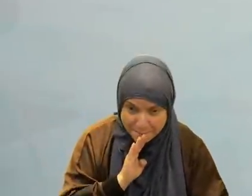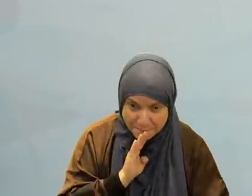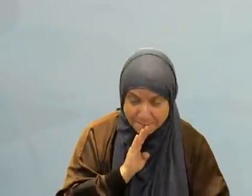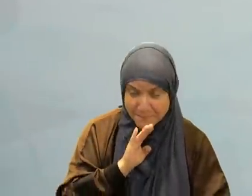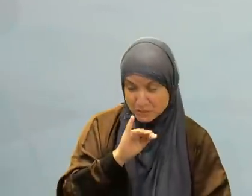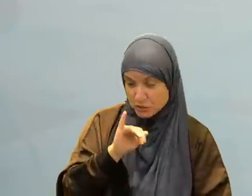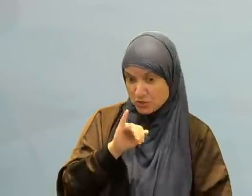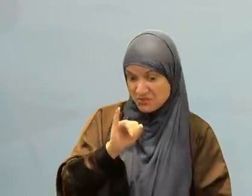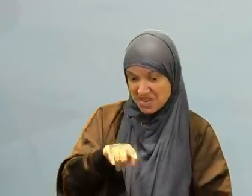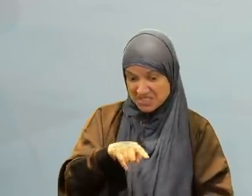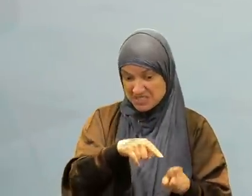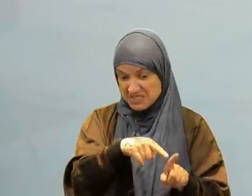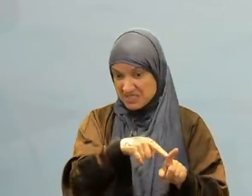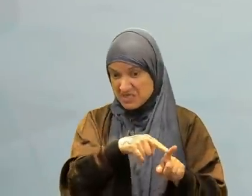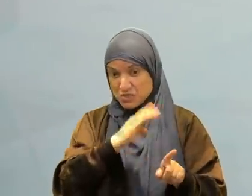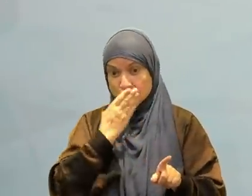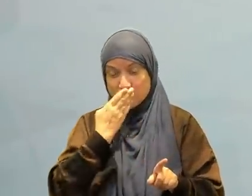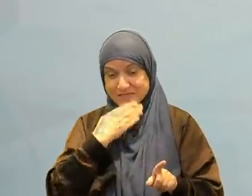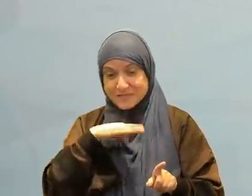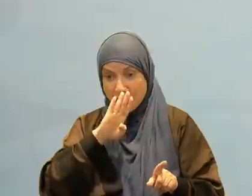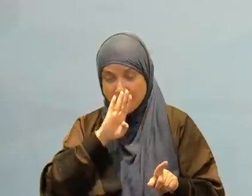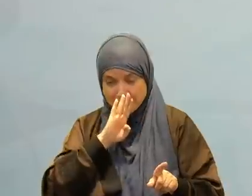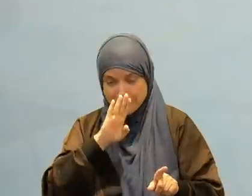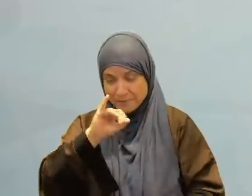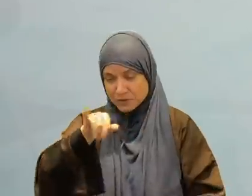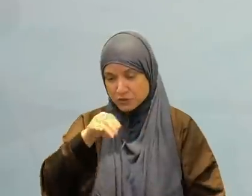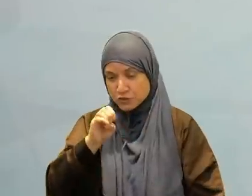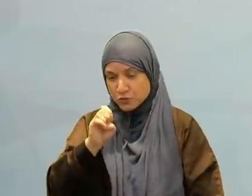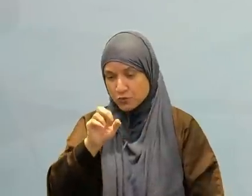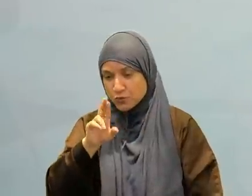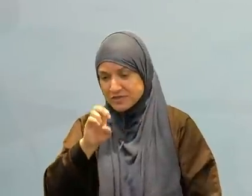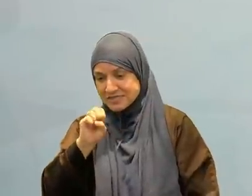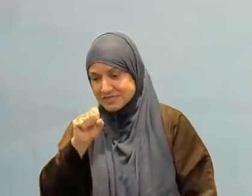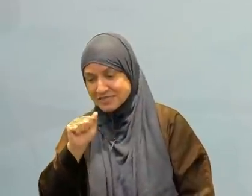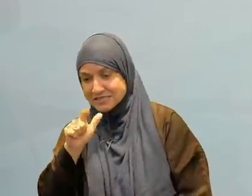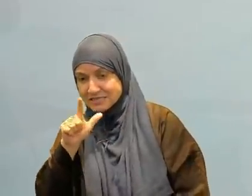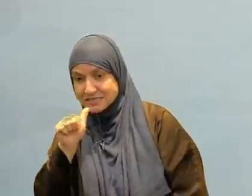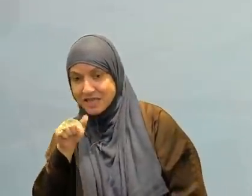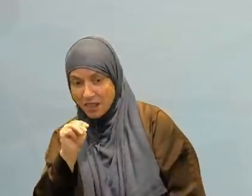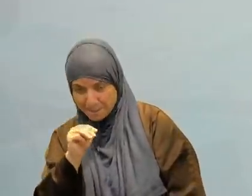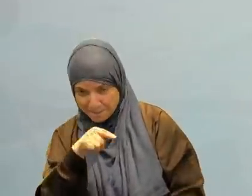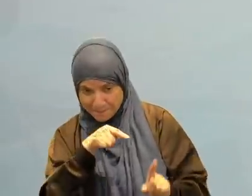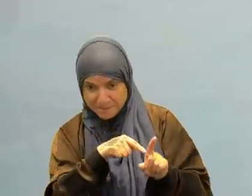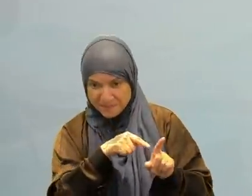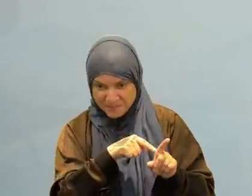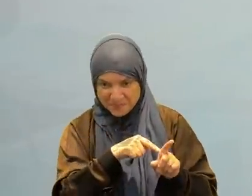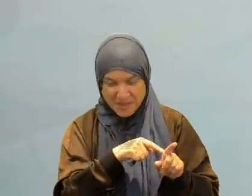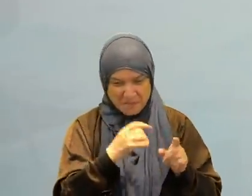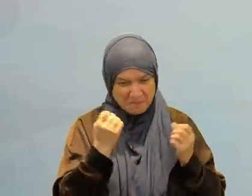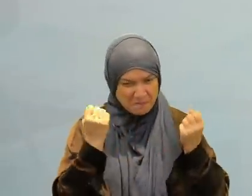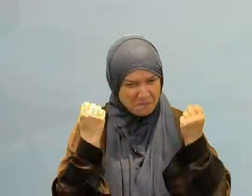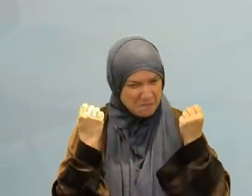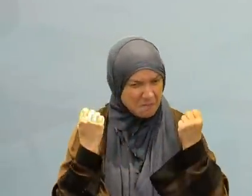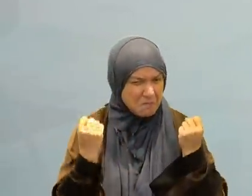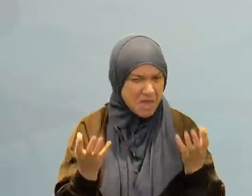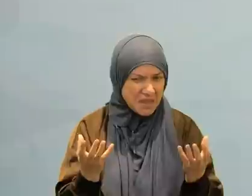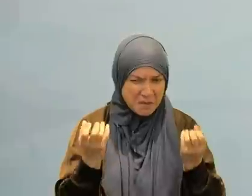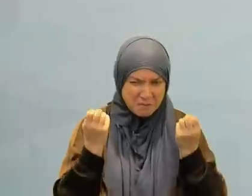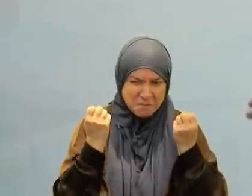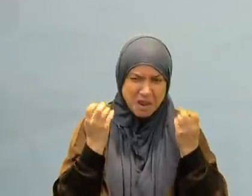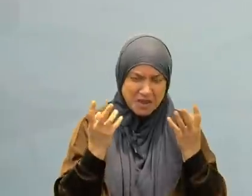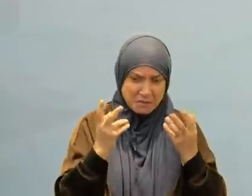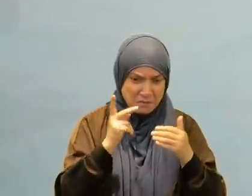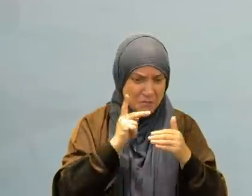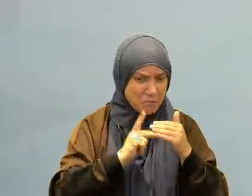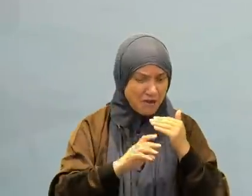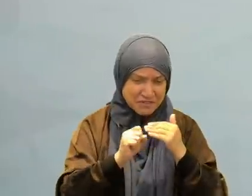Al-Isra, where you have Musa alayhi salam, who is traveling around the world after he